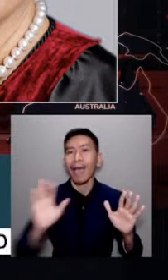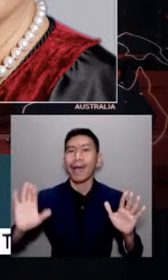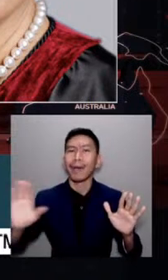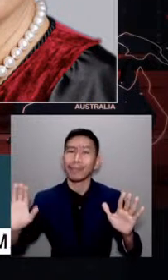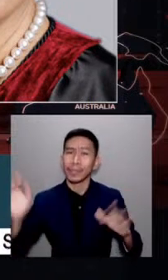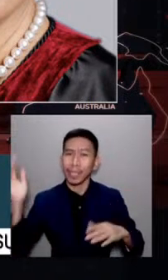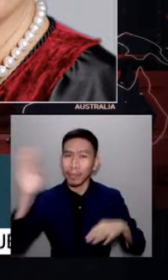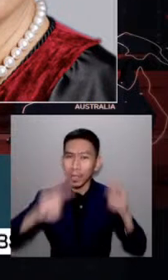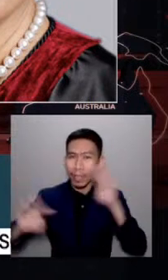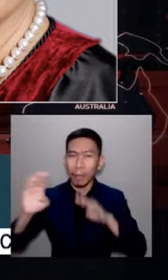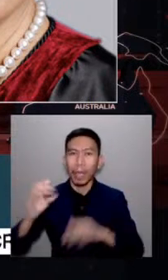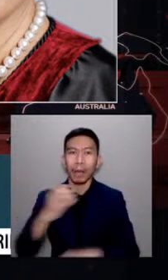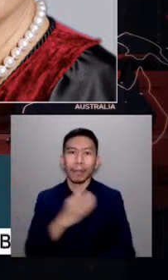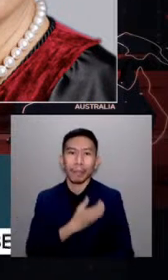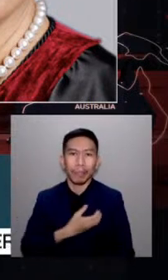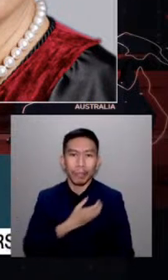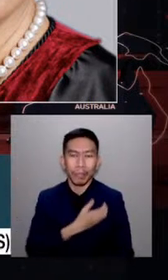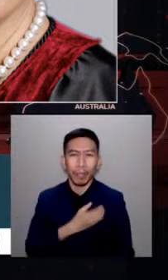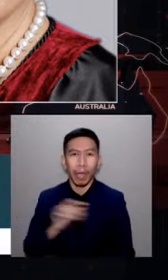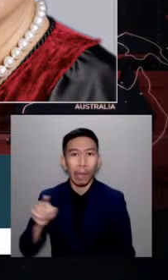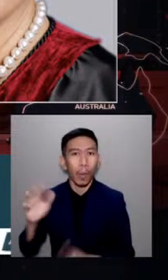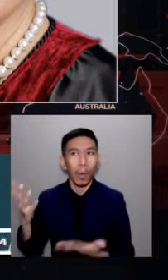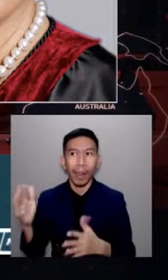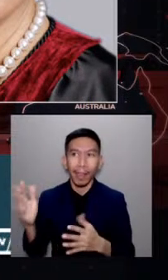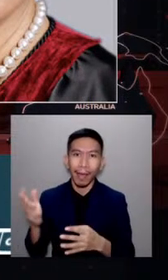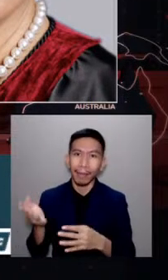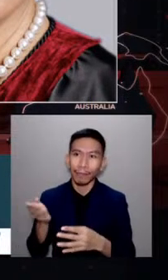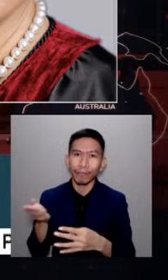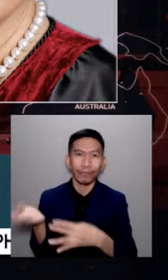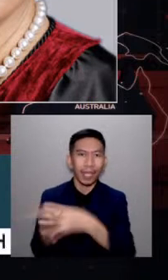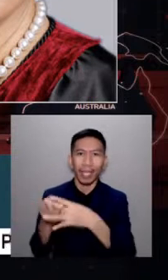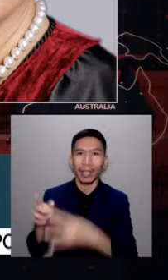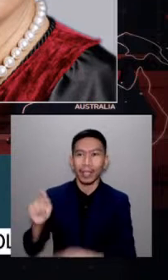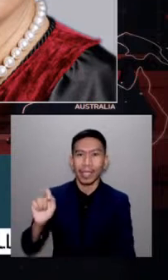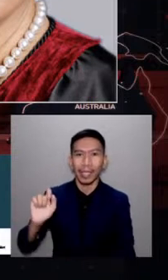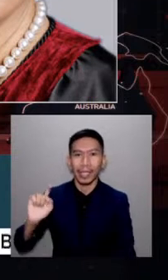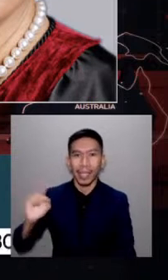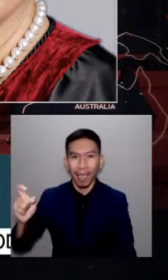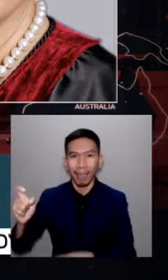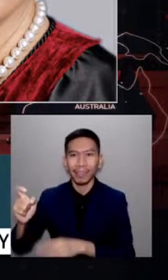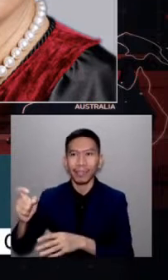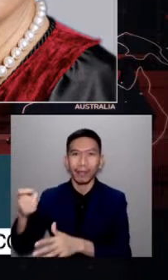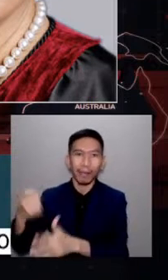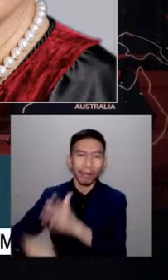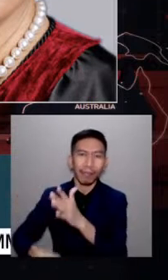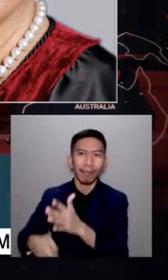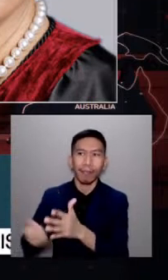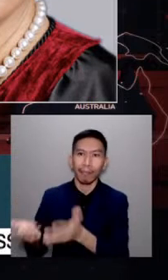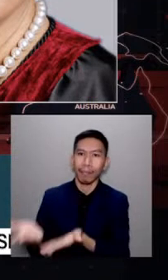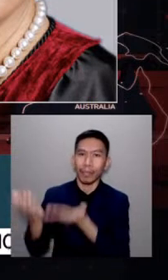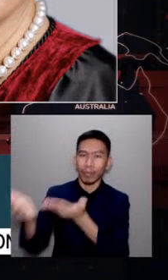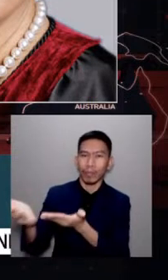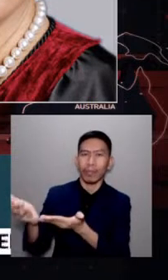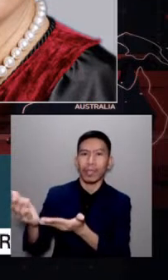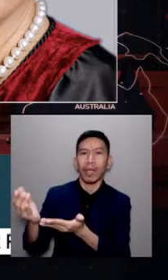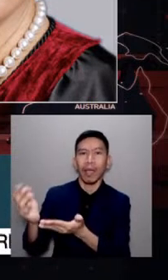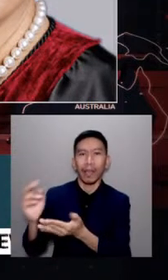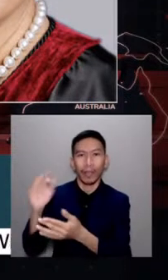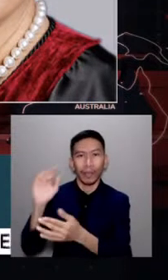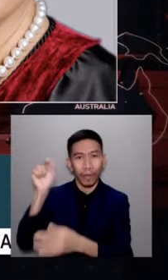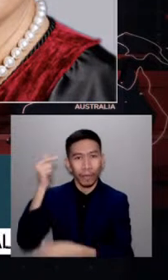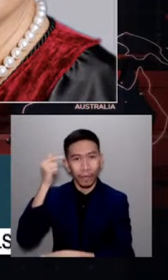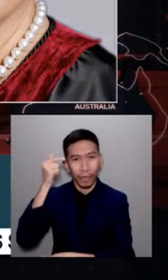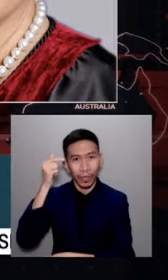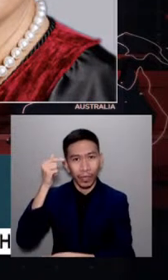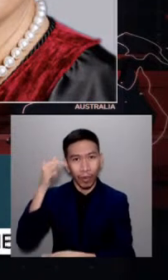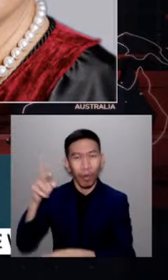his income tax return for 4 years as governor of Ilocos Norte, I found that there is moral turpitude. Why? He did